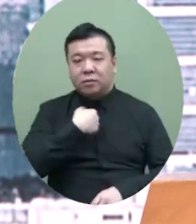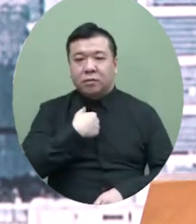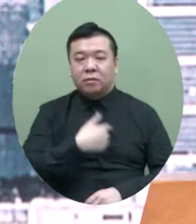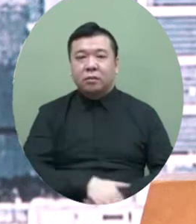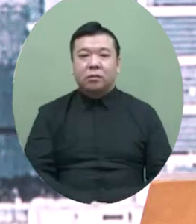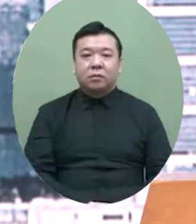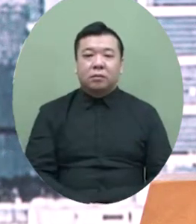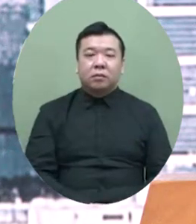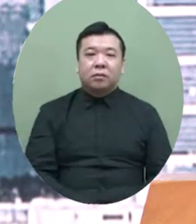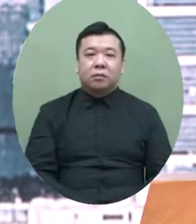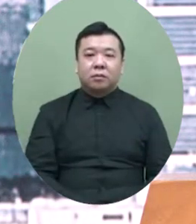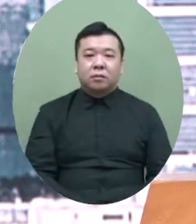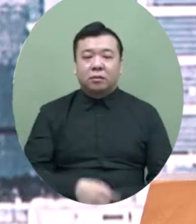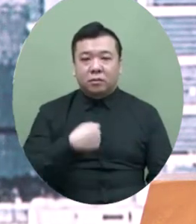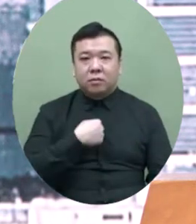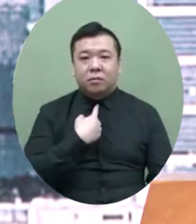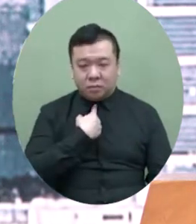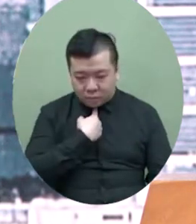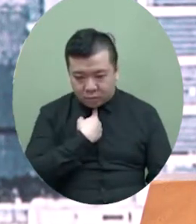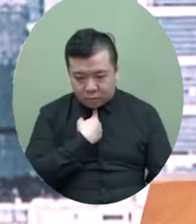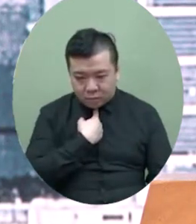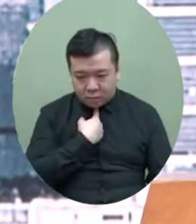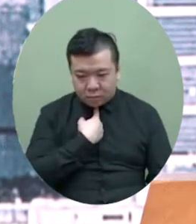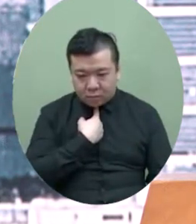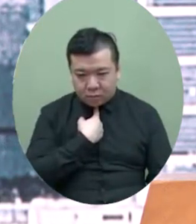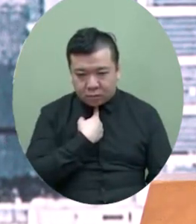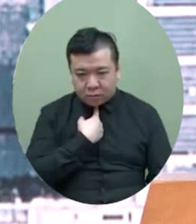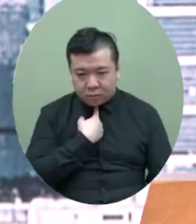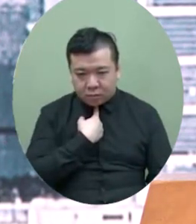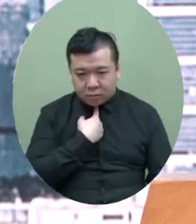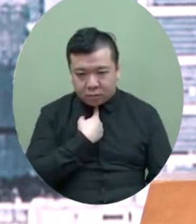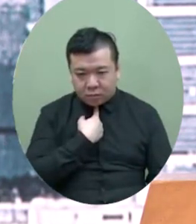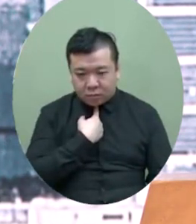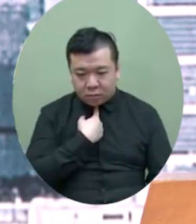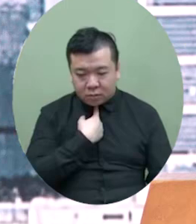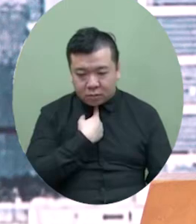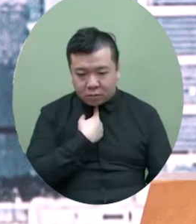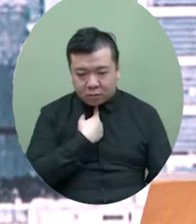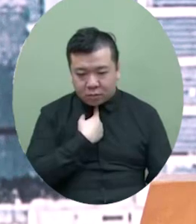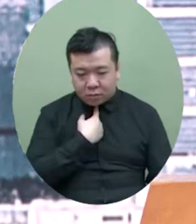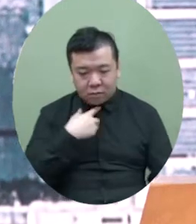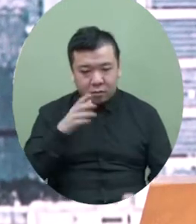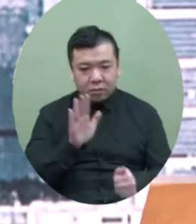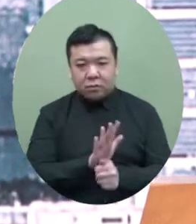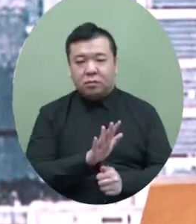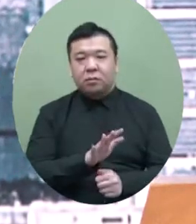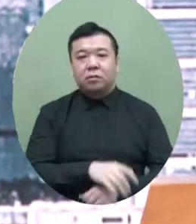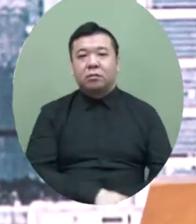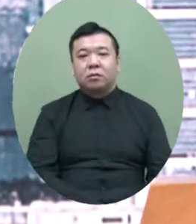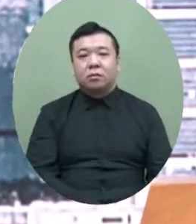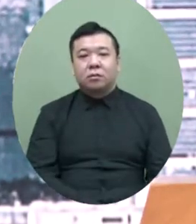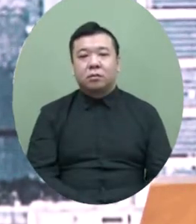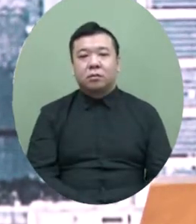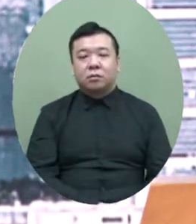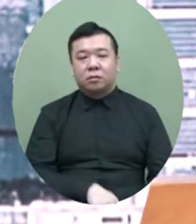judiciary. That was a duty imposed on me as a chief executive under the Basic Law, because I am not just the